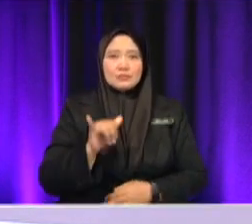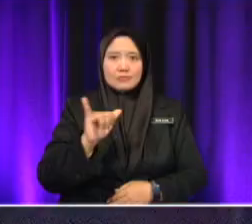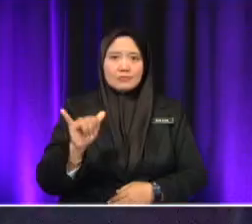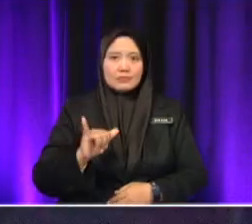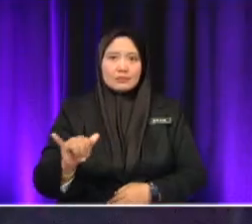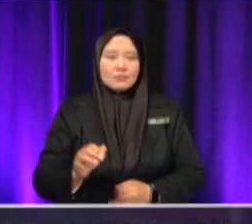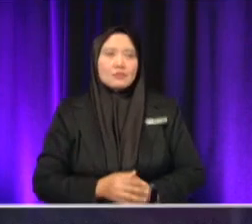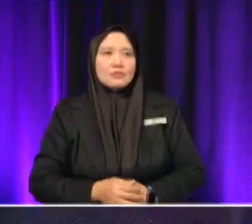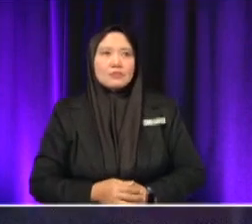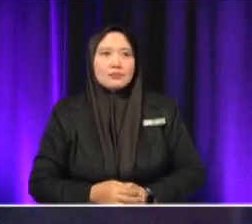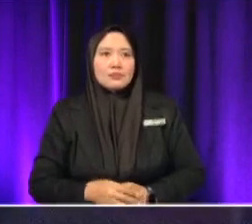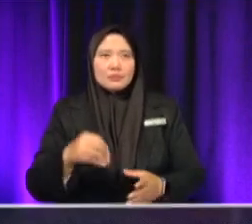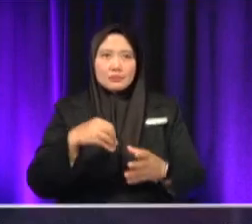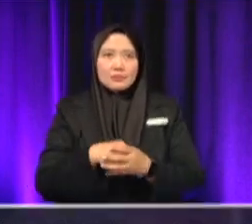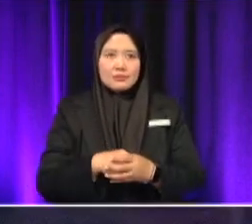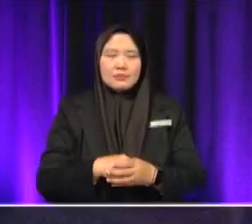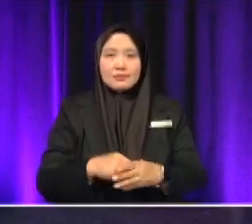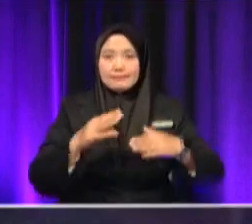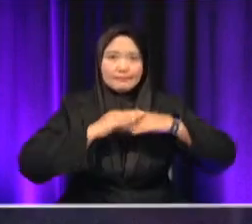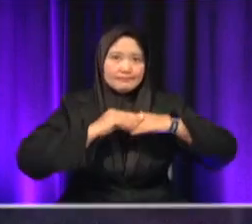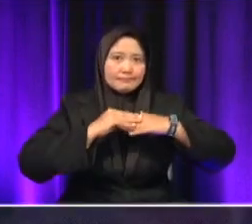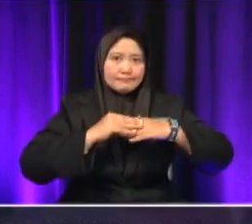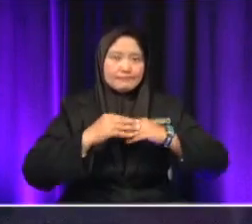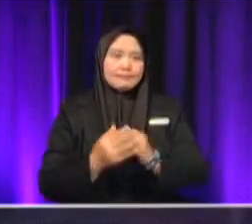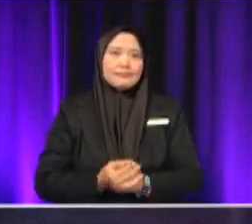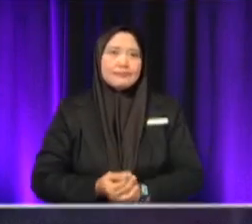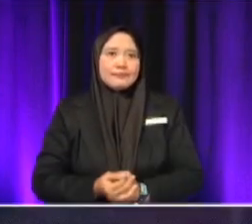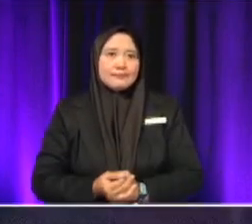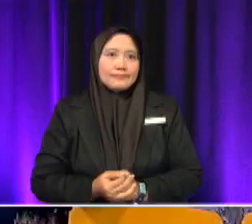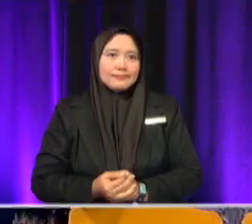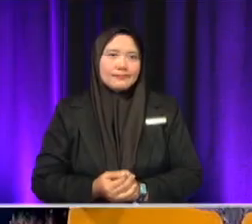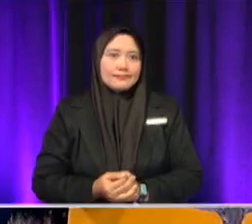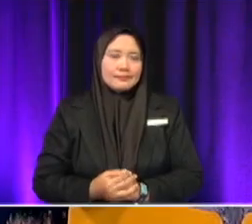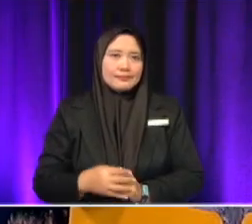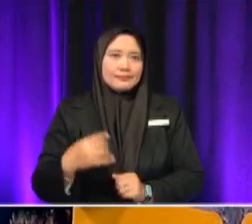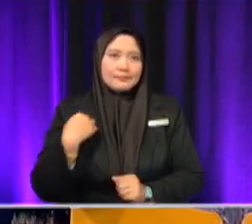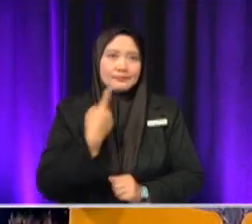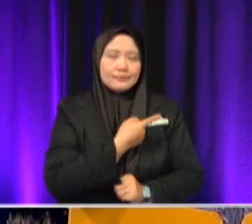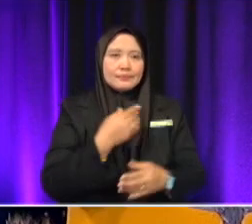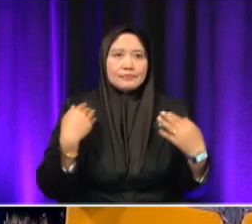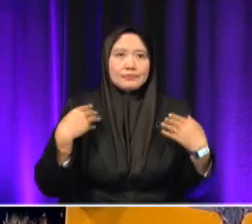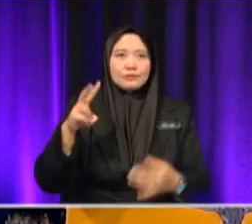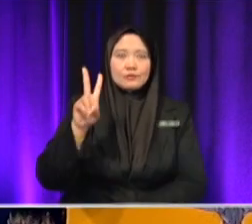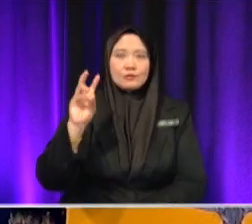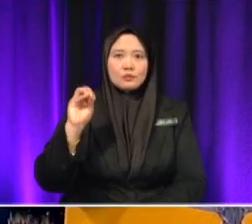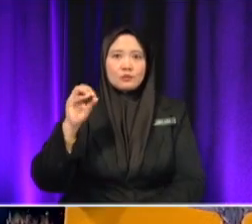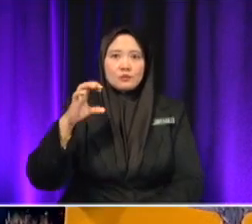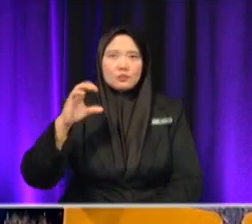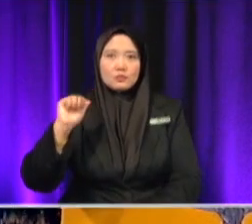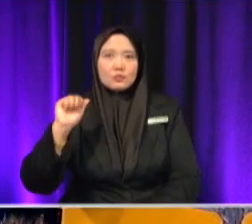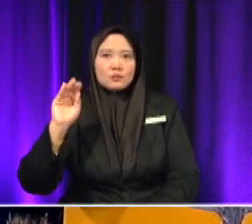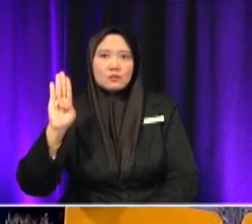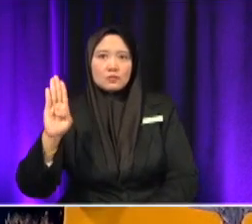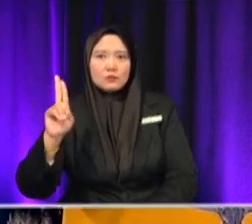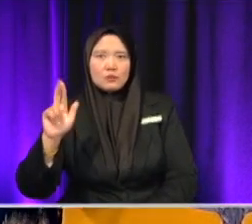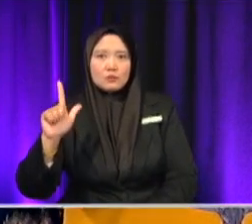that, teacher Liana? Okay, thank you, Syafiqah. So we're going to play a game, and it's a vocabulary game, and it has to do with the